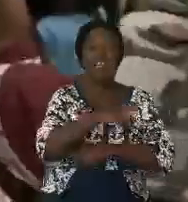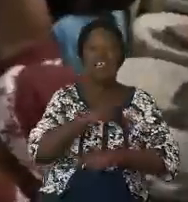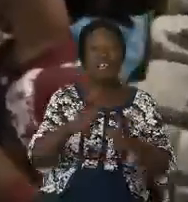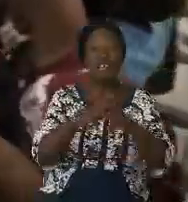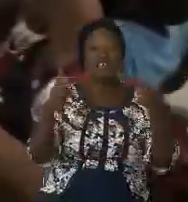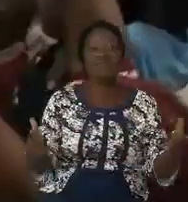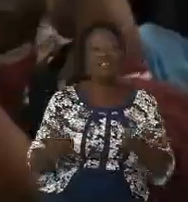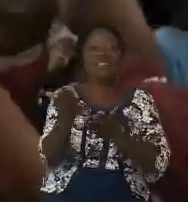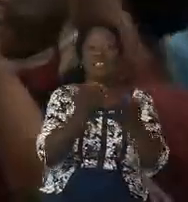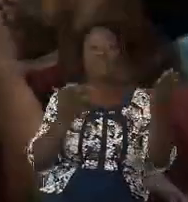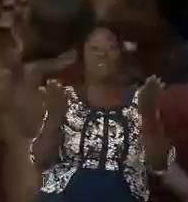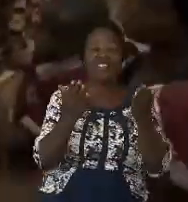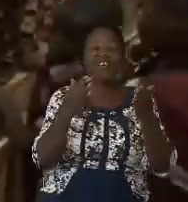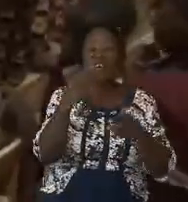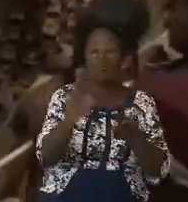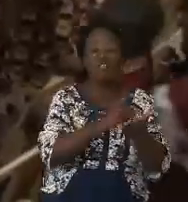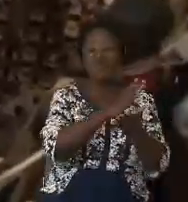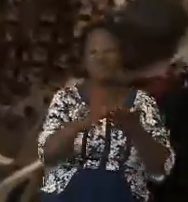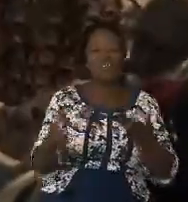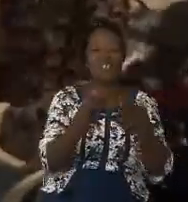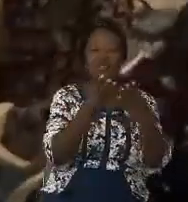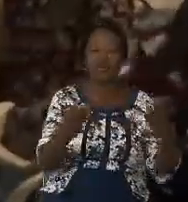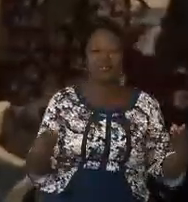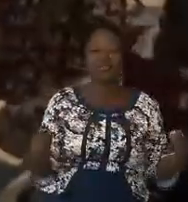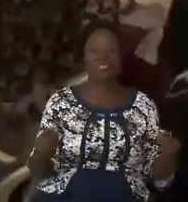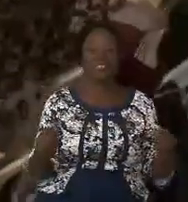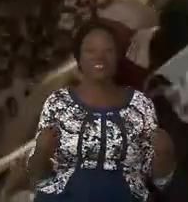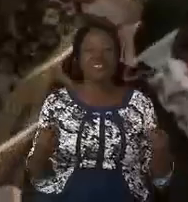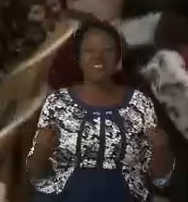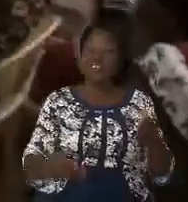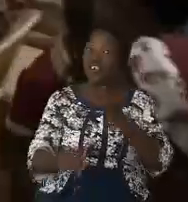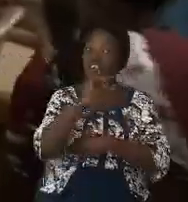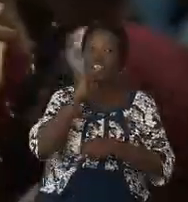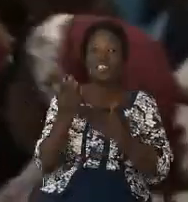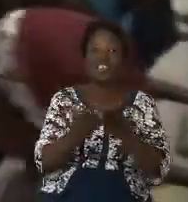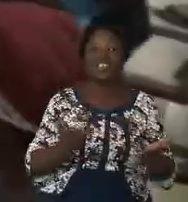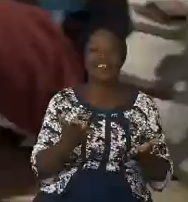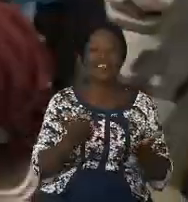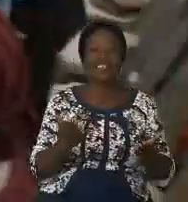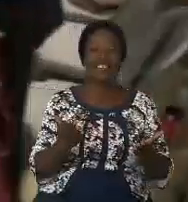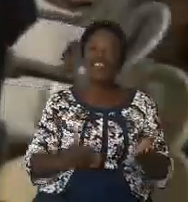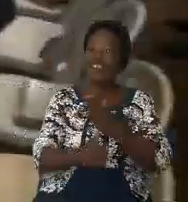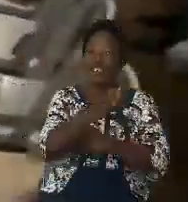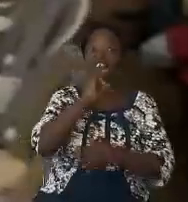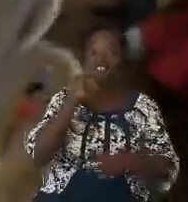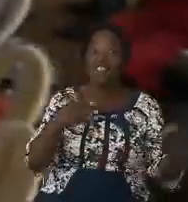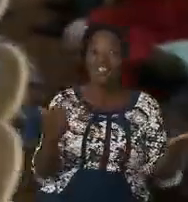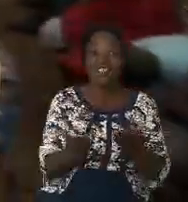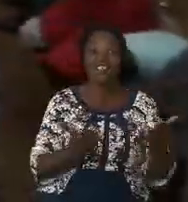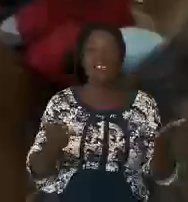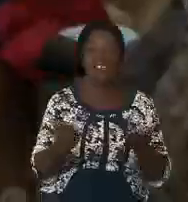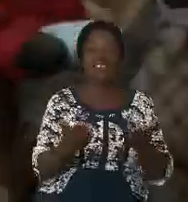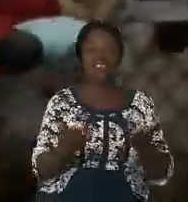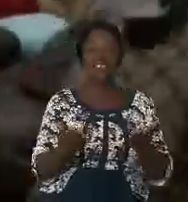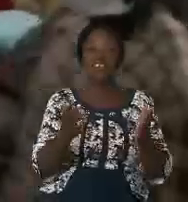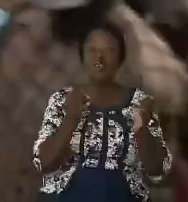What a great service we have today. A great service of divine solution. God is